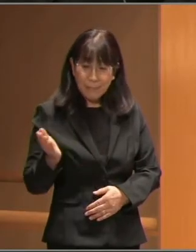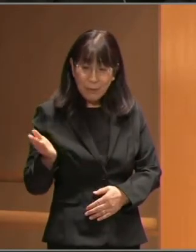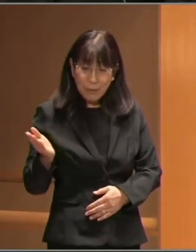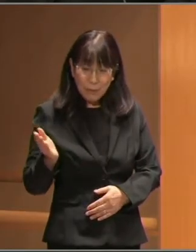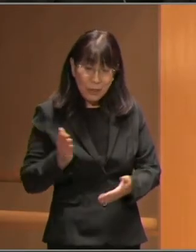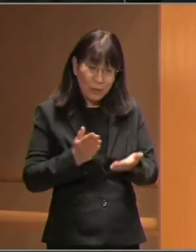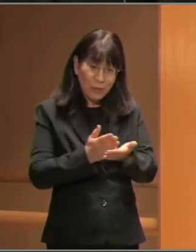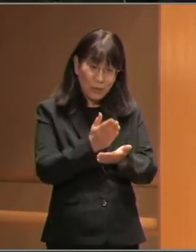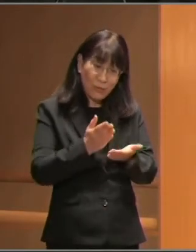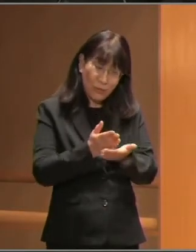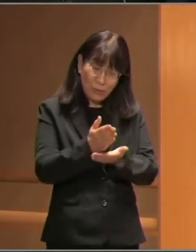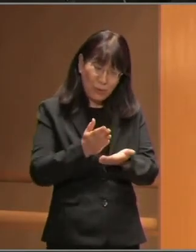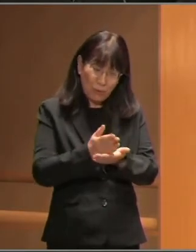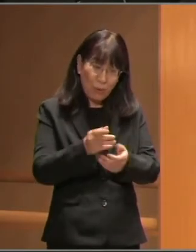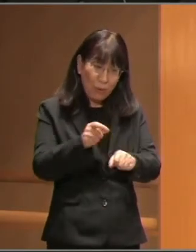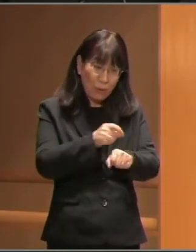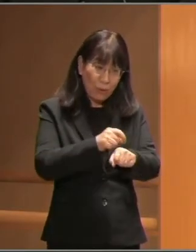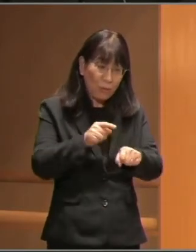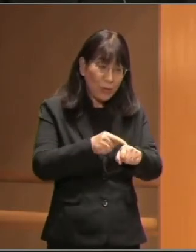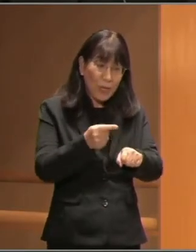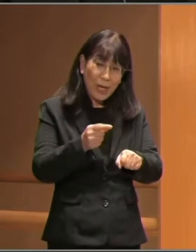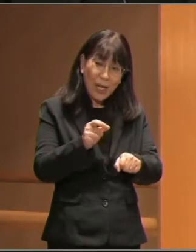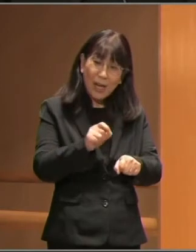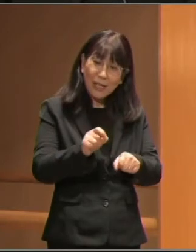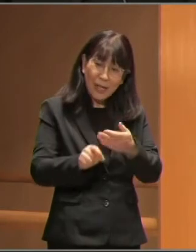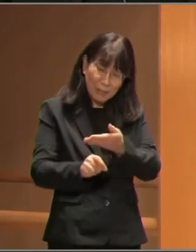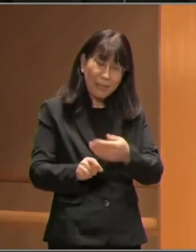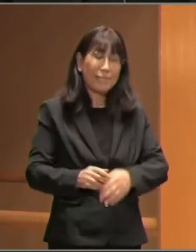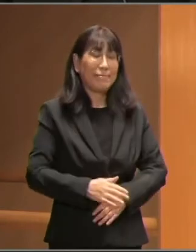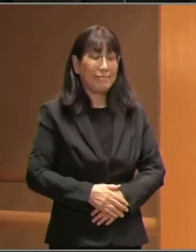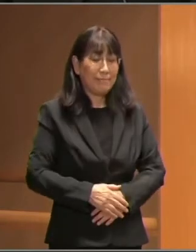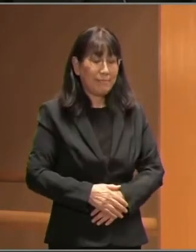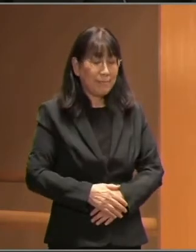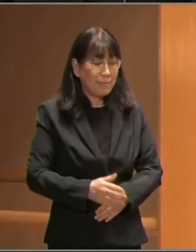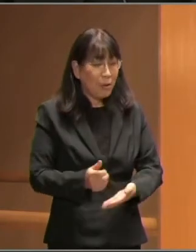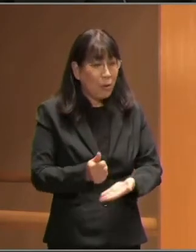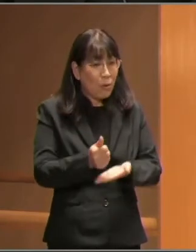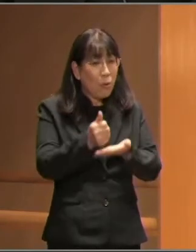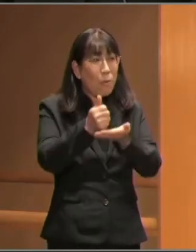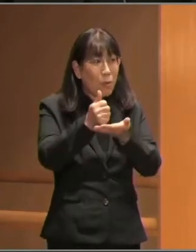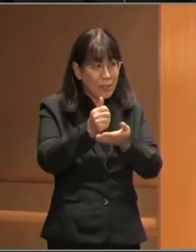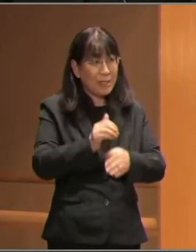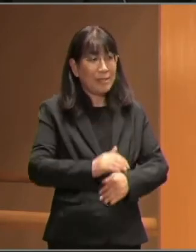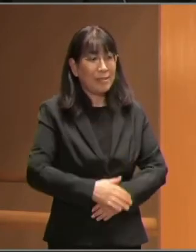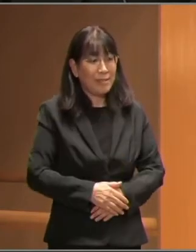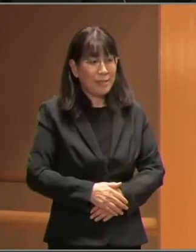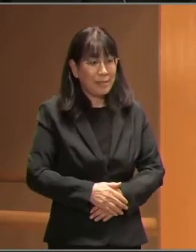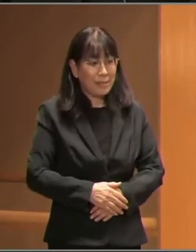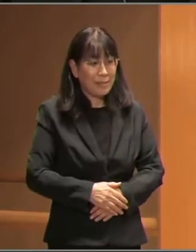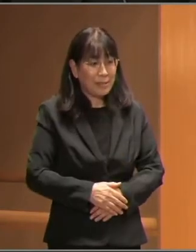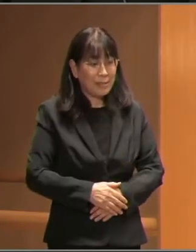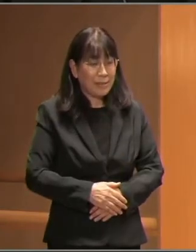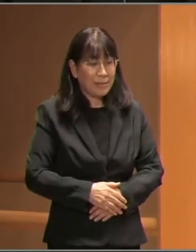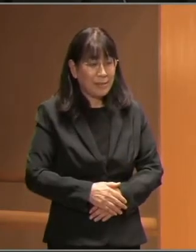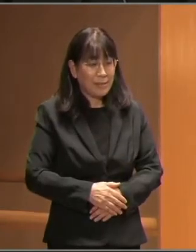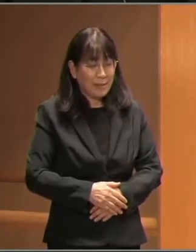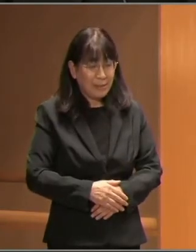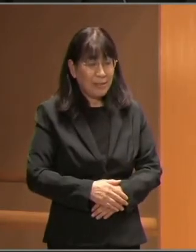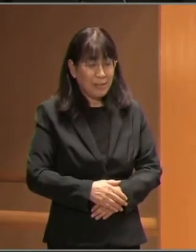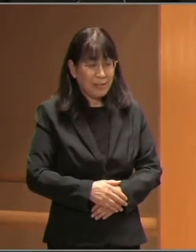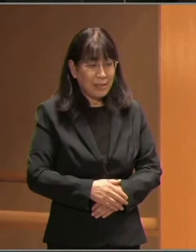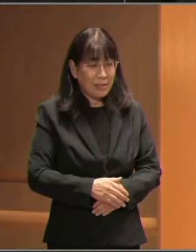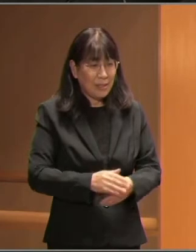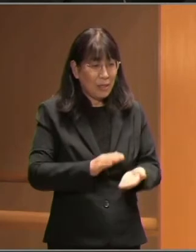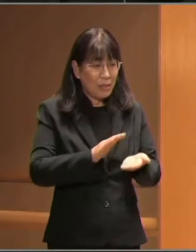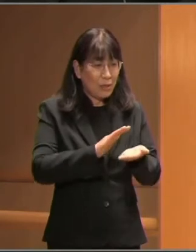And what you see is the different variety and the attributes of Ise Washi paper. For inkjet